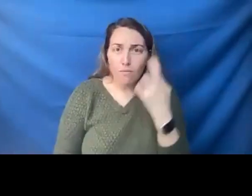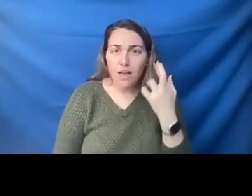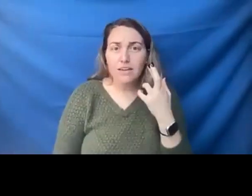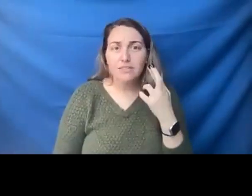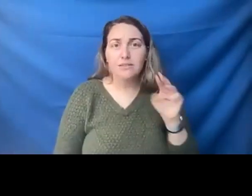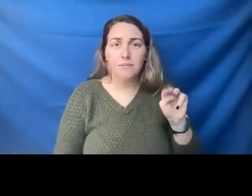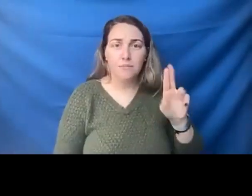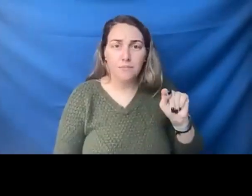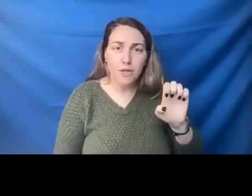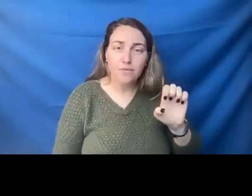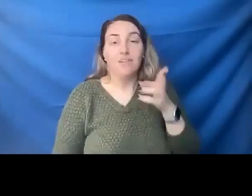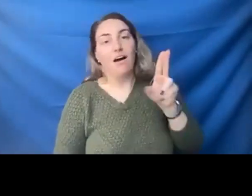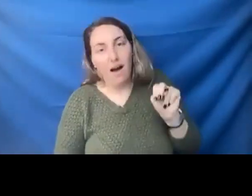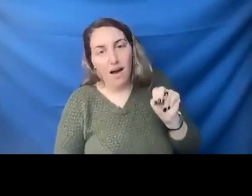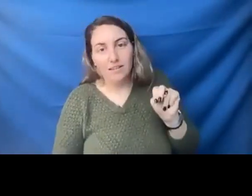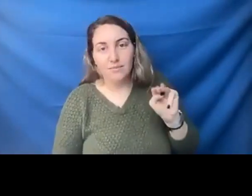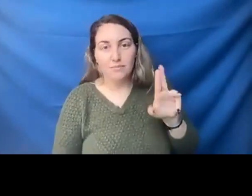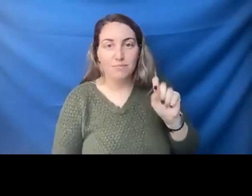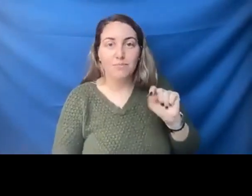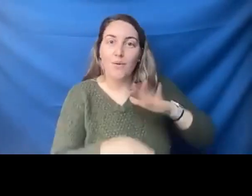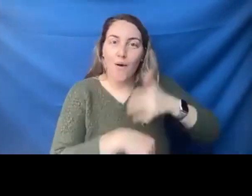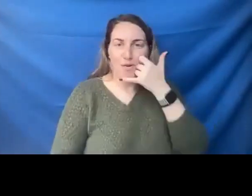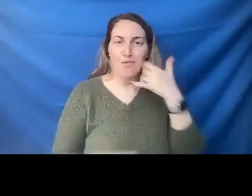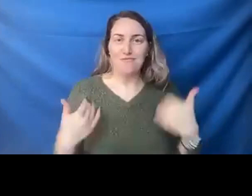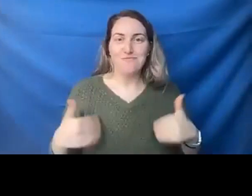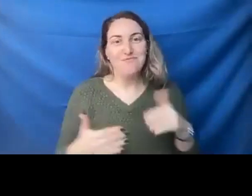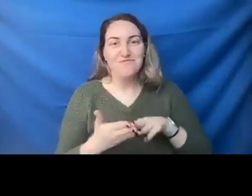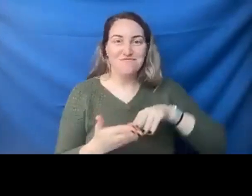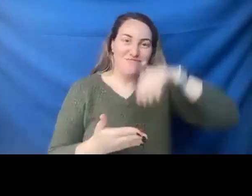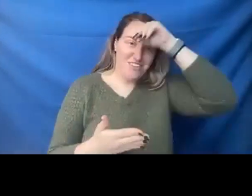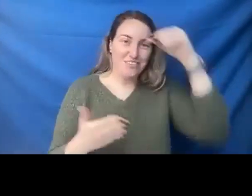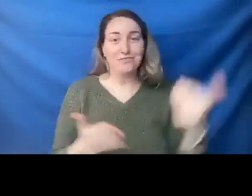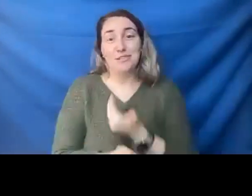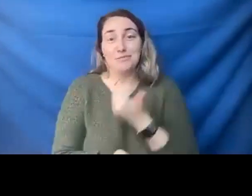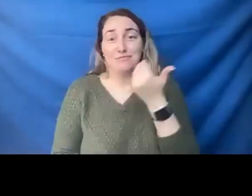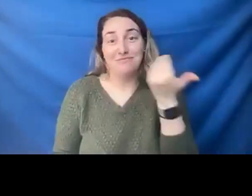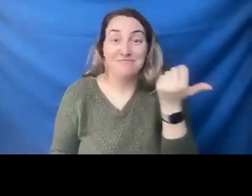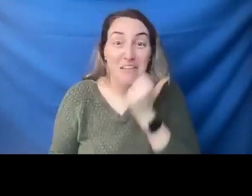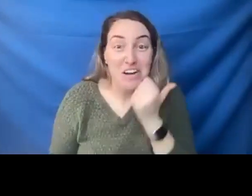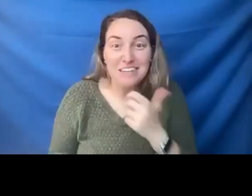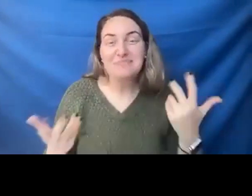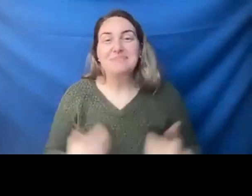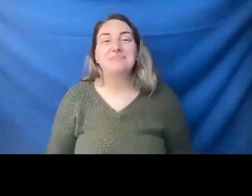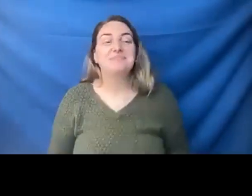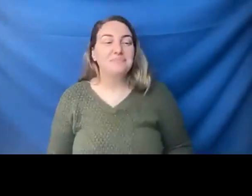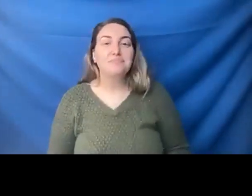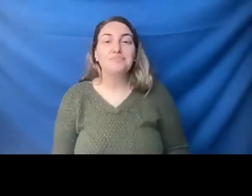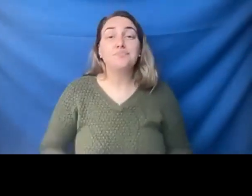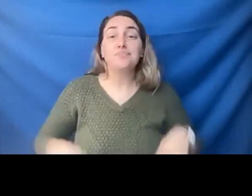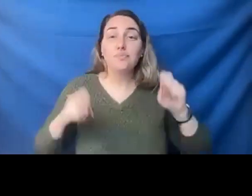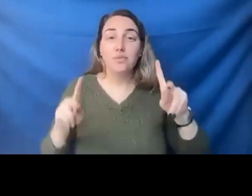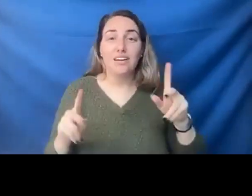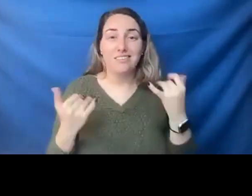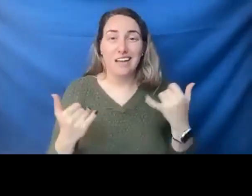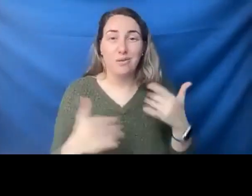unmuting yourself on a phone. So it's something you learn new every day. All right, so I'm going to share my